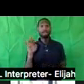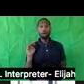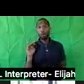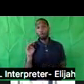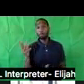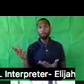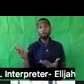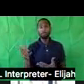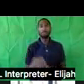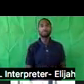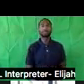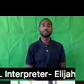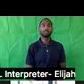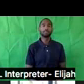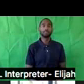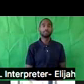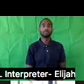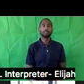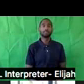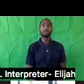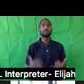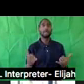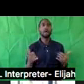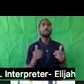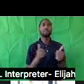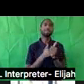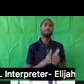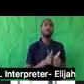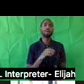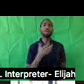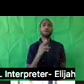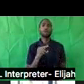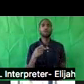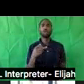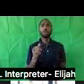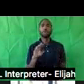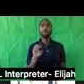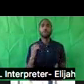And then moving at your own pace, and then moving down into your neck,